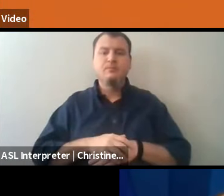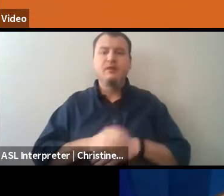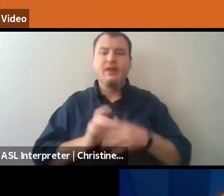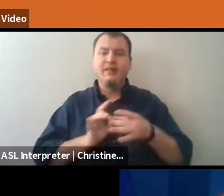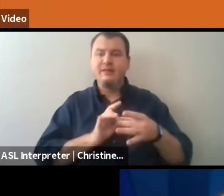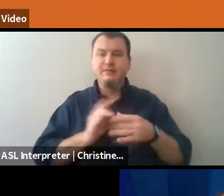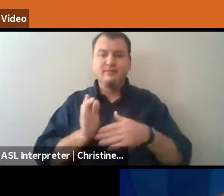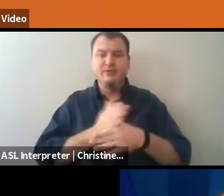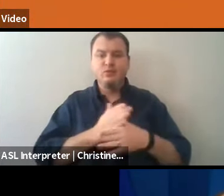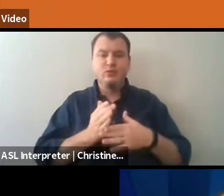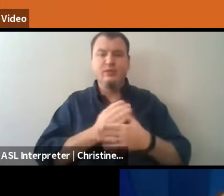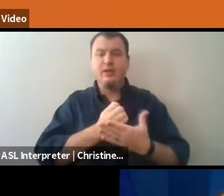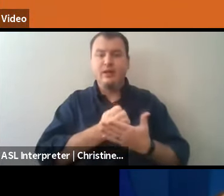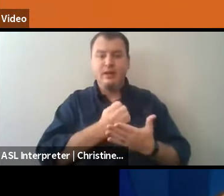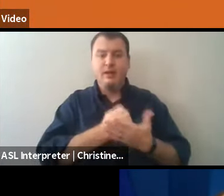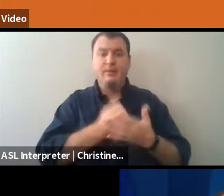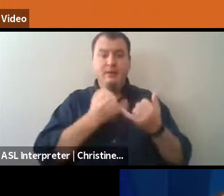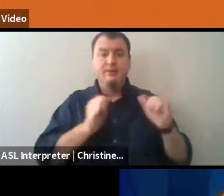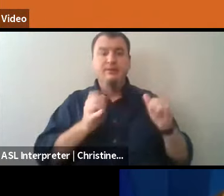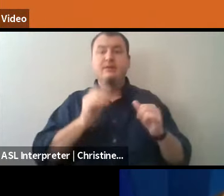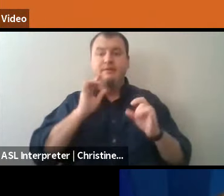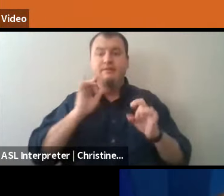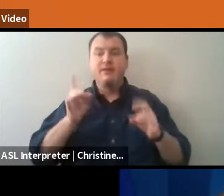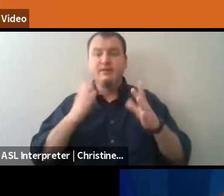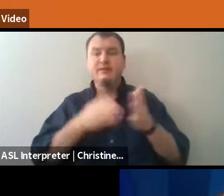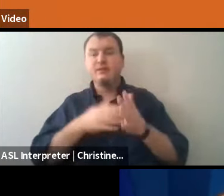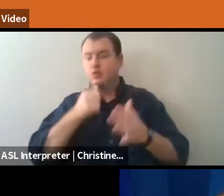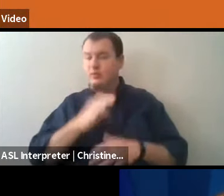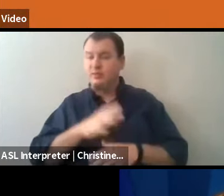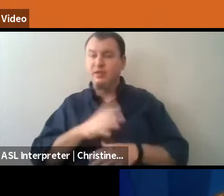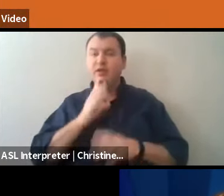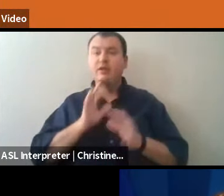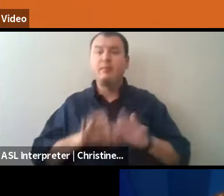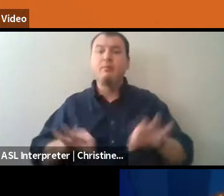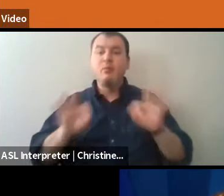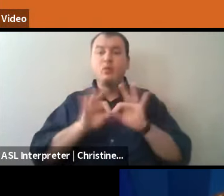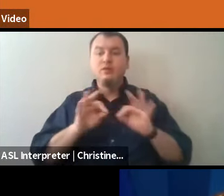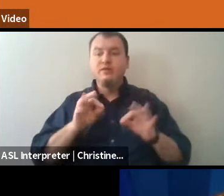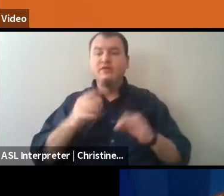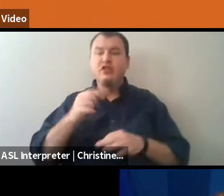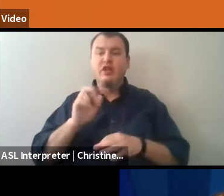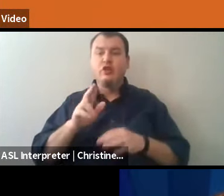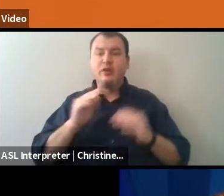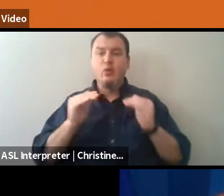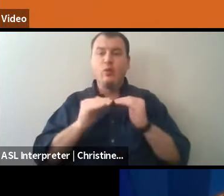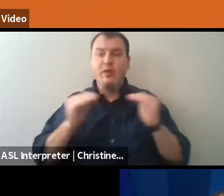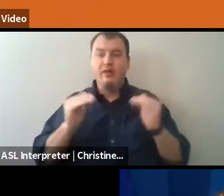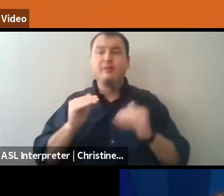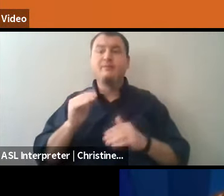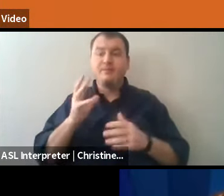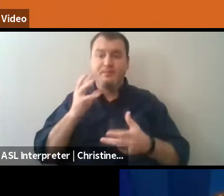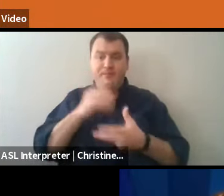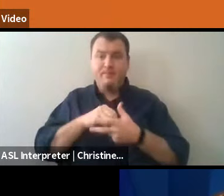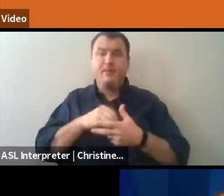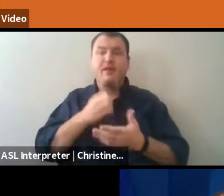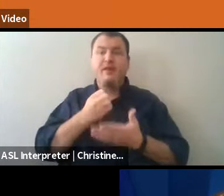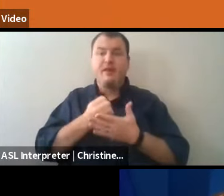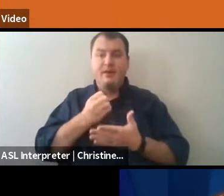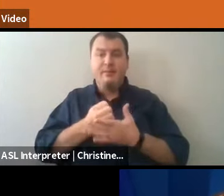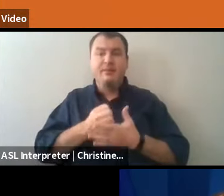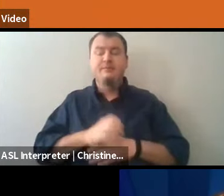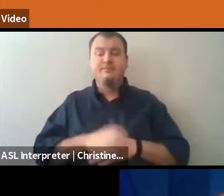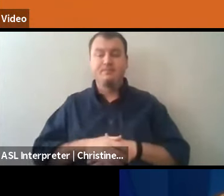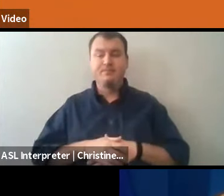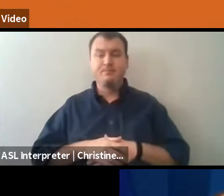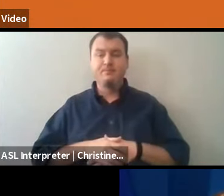independence and violence against women and the importance of gender equality, including in economic terms,